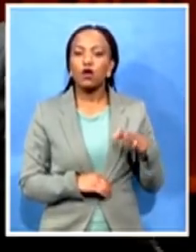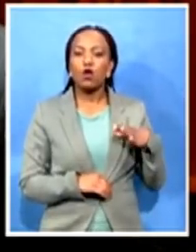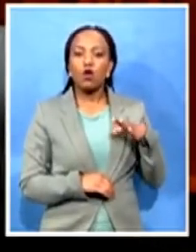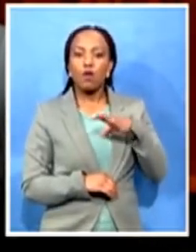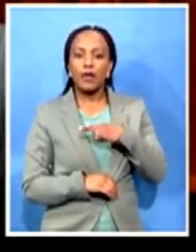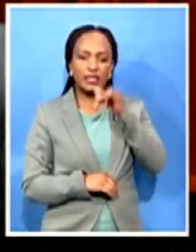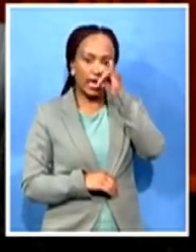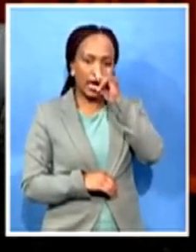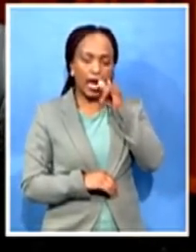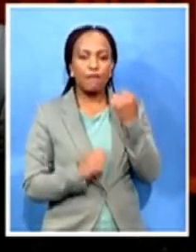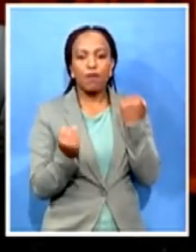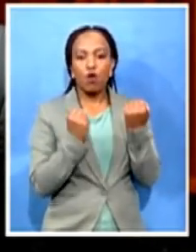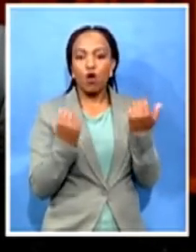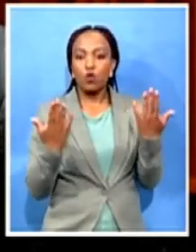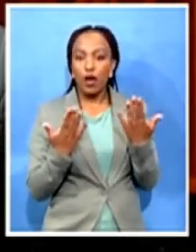others.